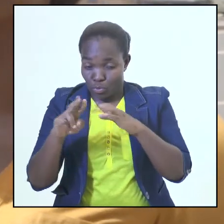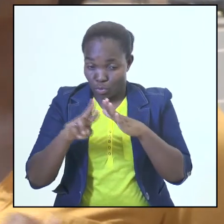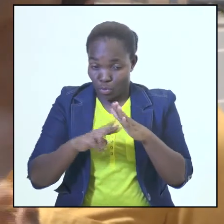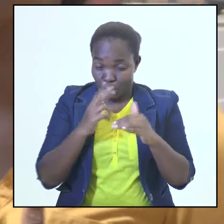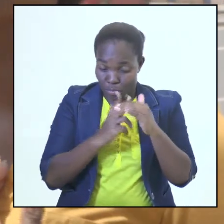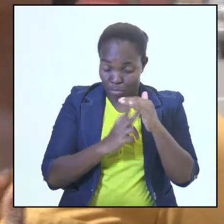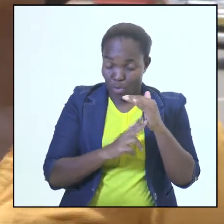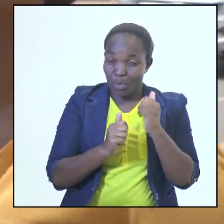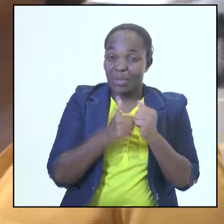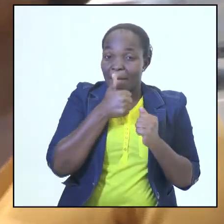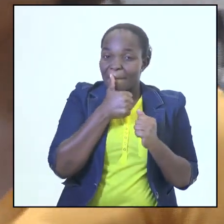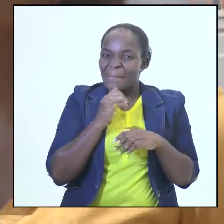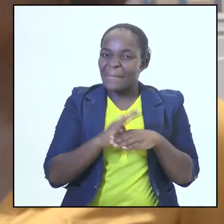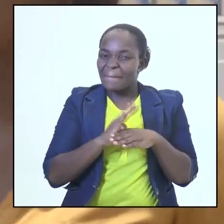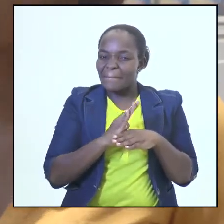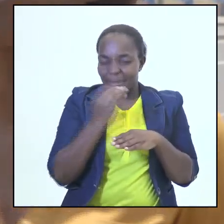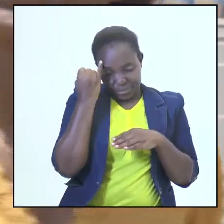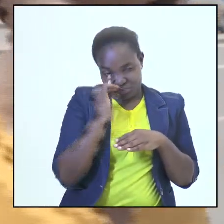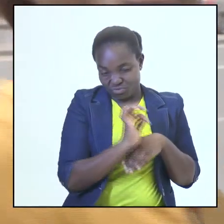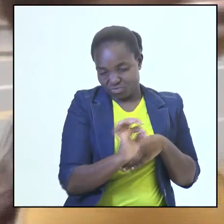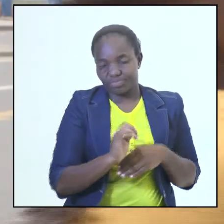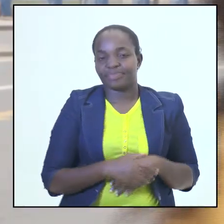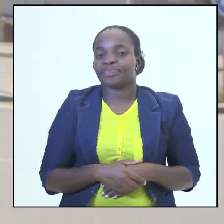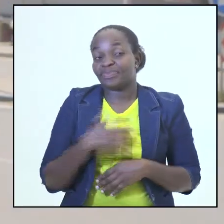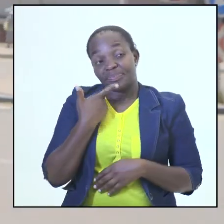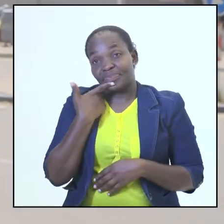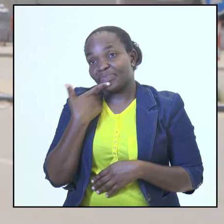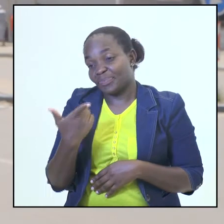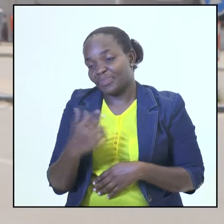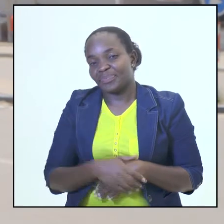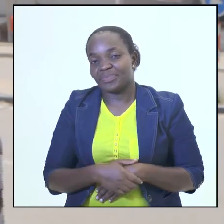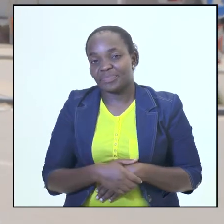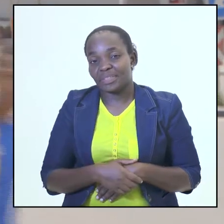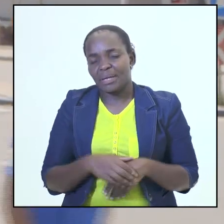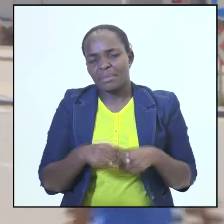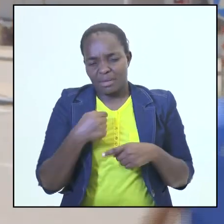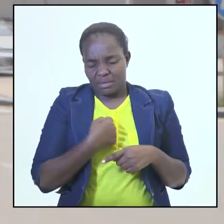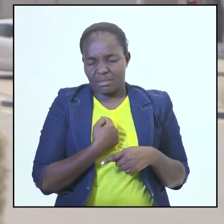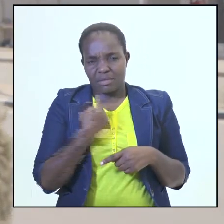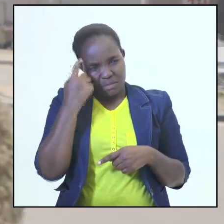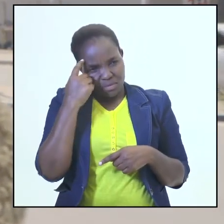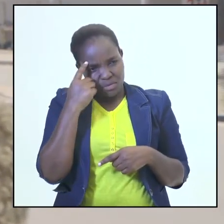agendas. Thank you very much, ma'am. Thank you. Well, I feel like criminals could take advantage